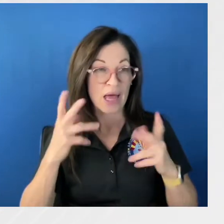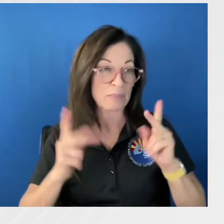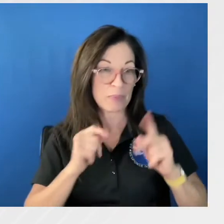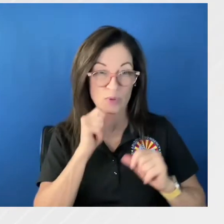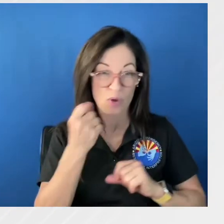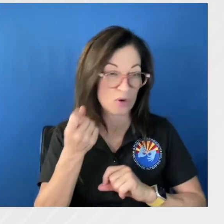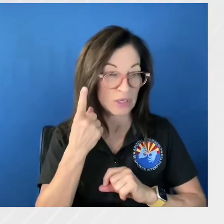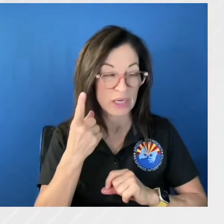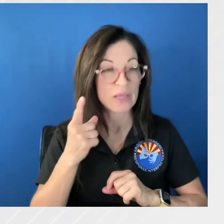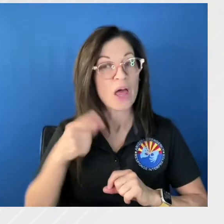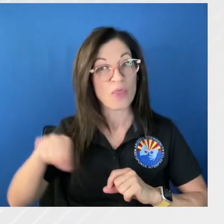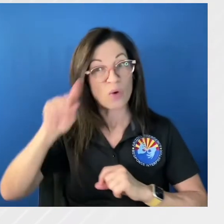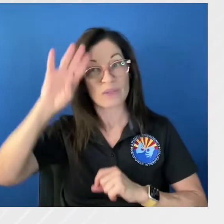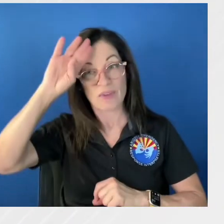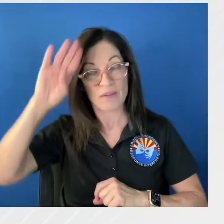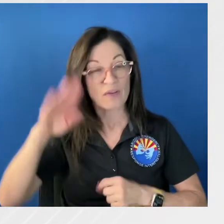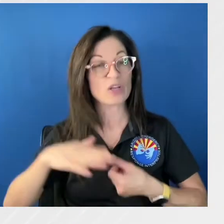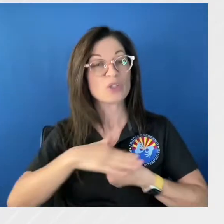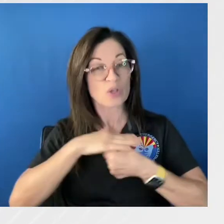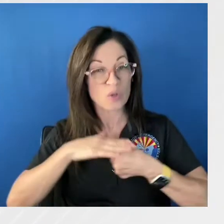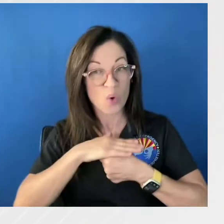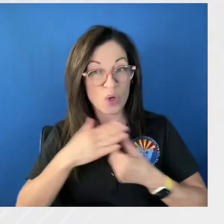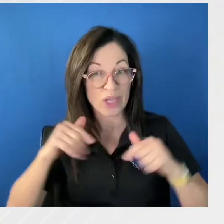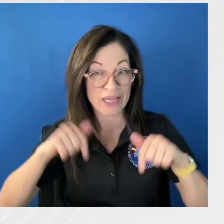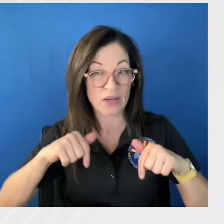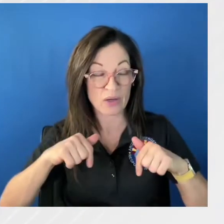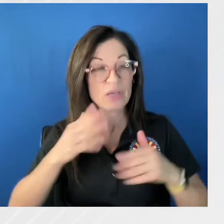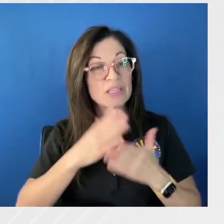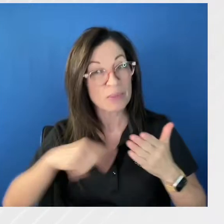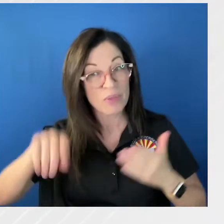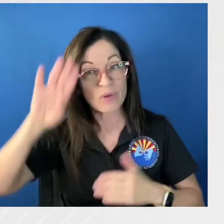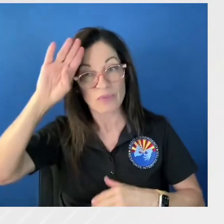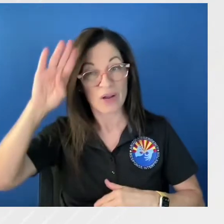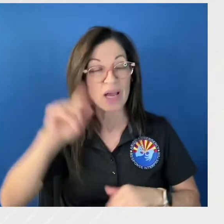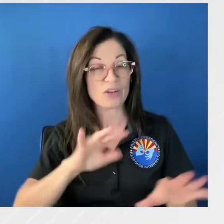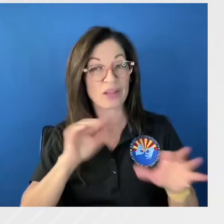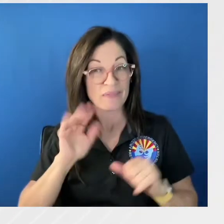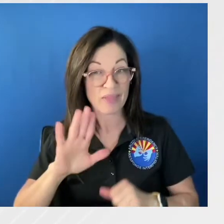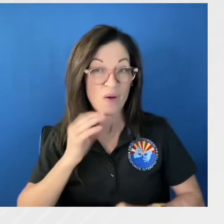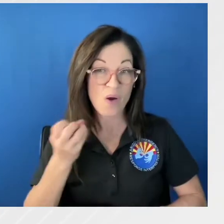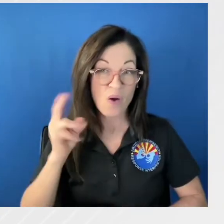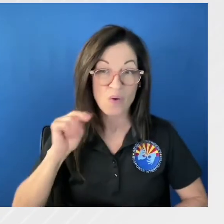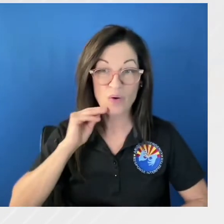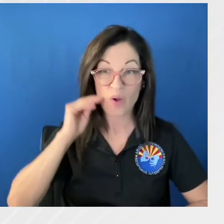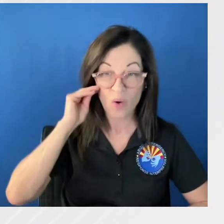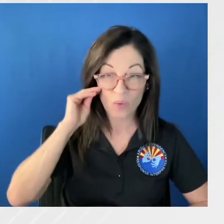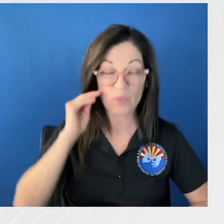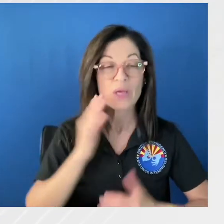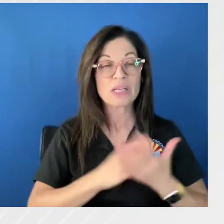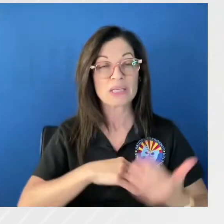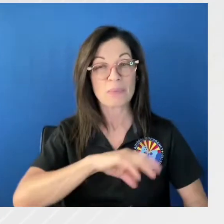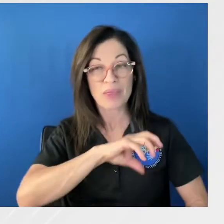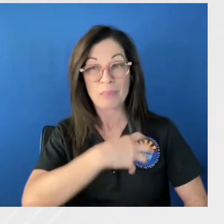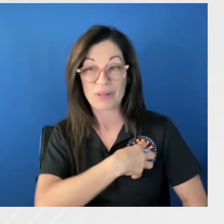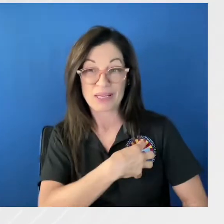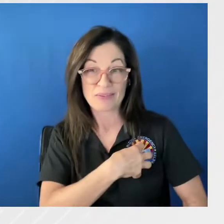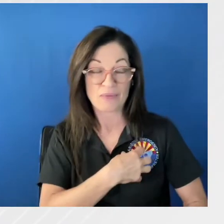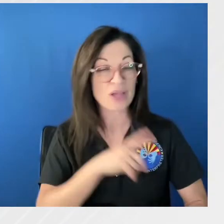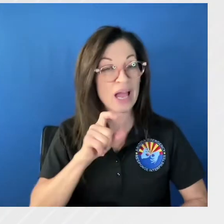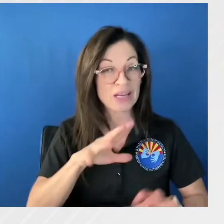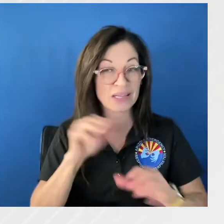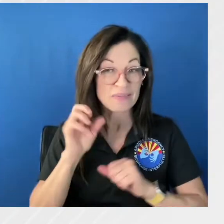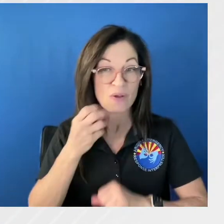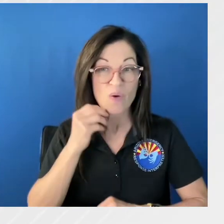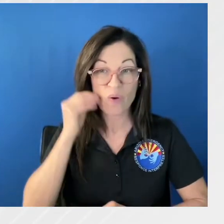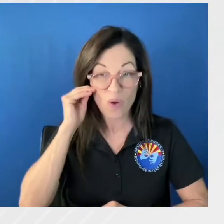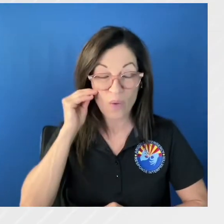us. Some of them have had to evacuate their homes. Some of your police officers have had to evacuate their homes, but they didn't get a chance to go back and get pictures and